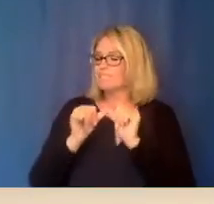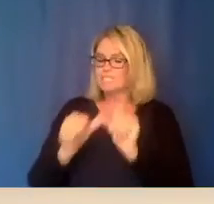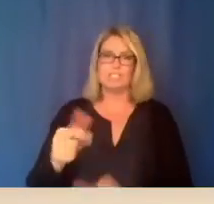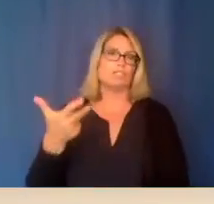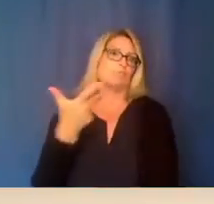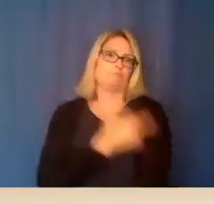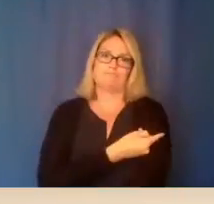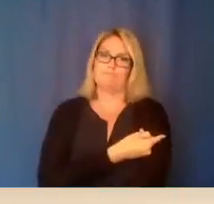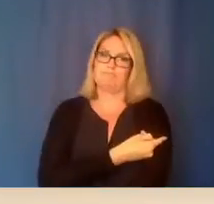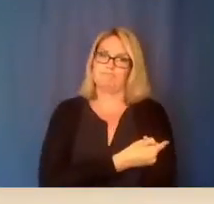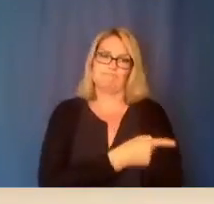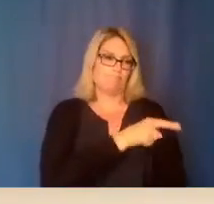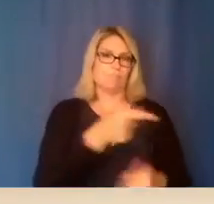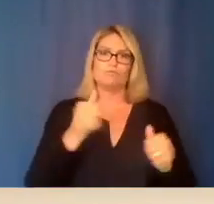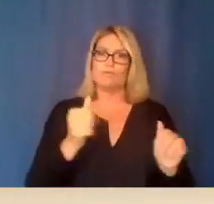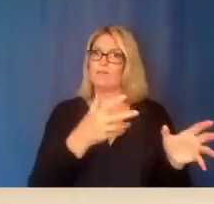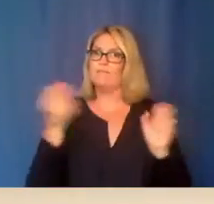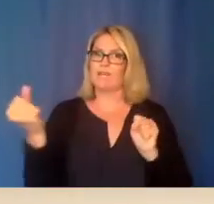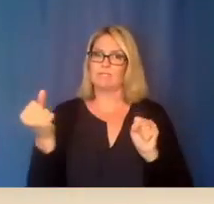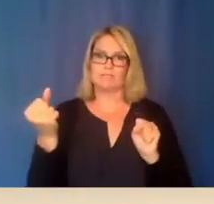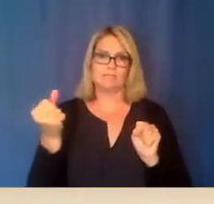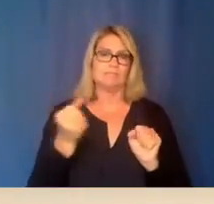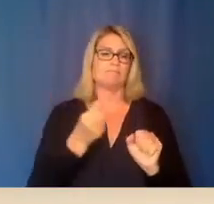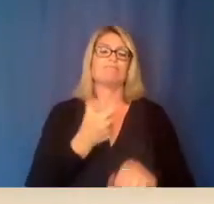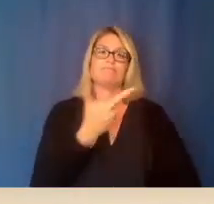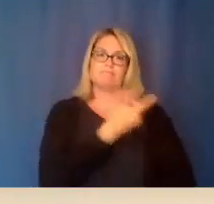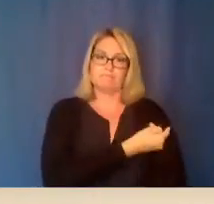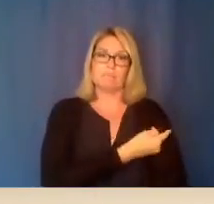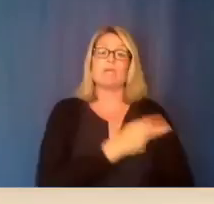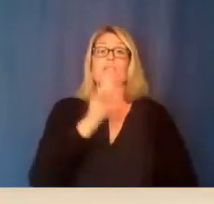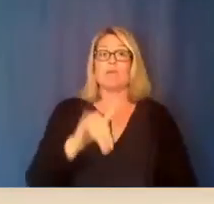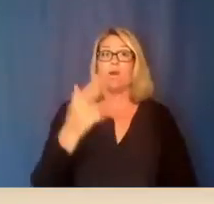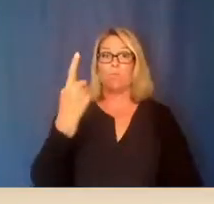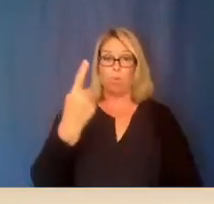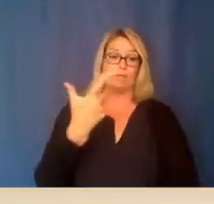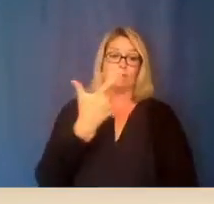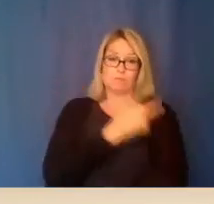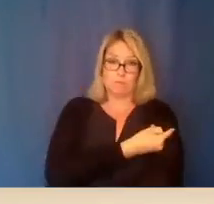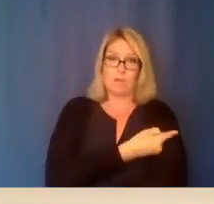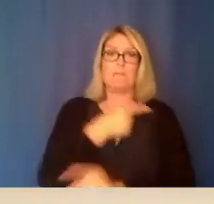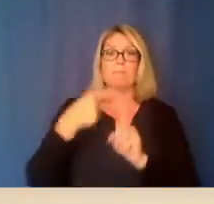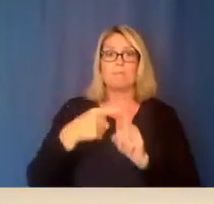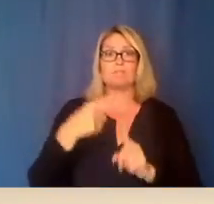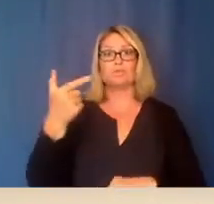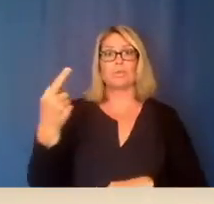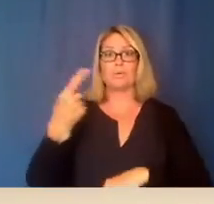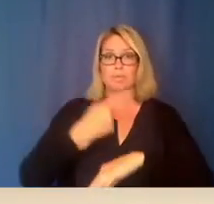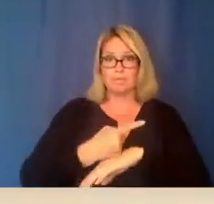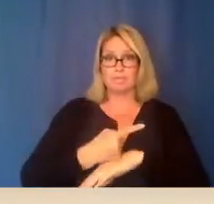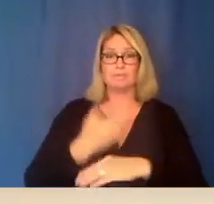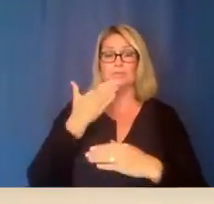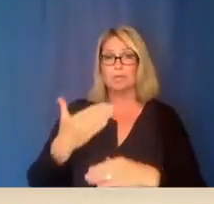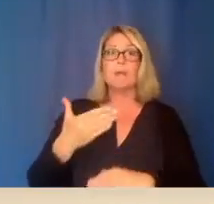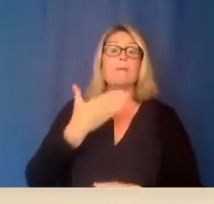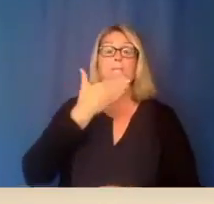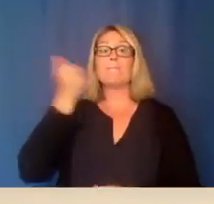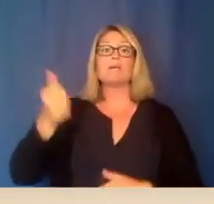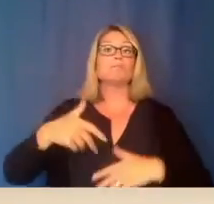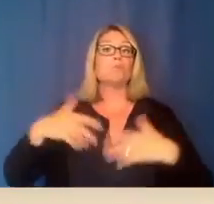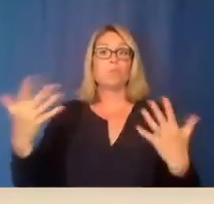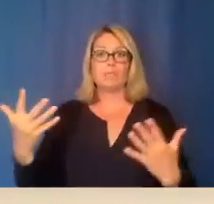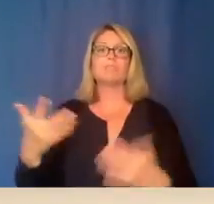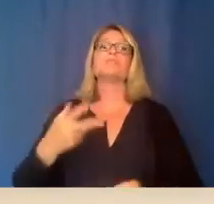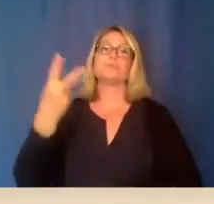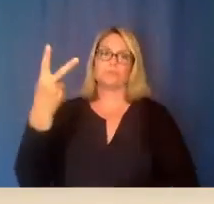as we receive vaccine. We know that 1 dose plus 21 days provides good protection, but 2 doses of vaccine provides